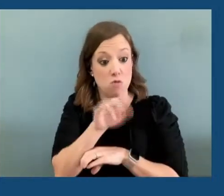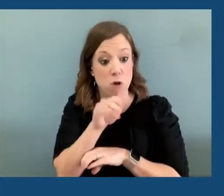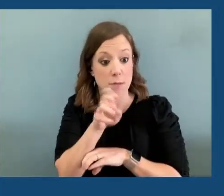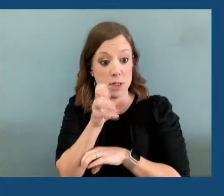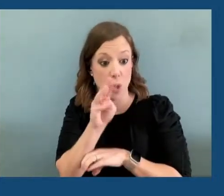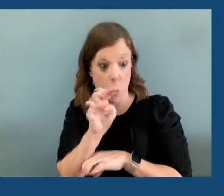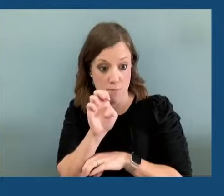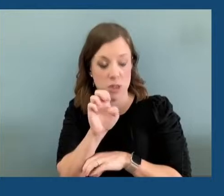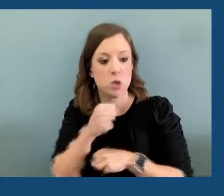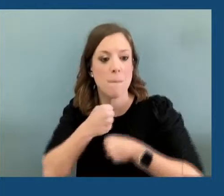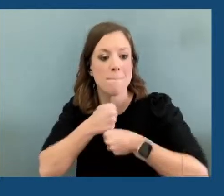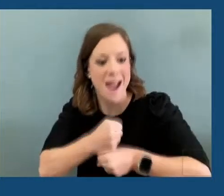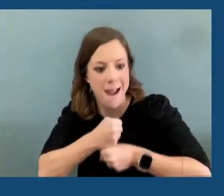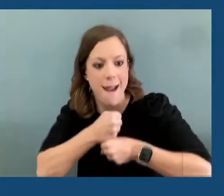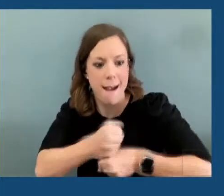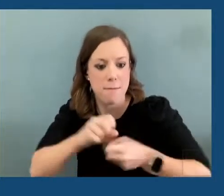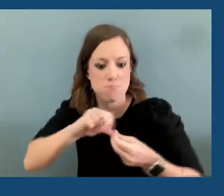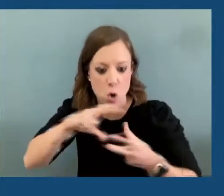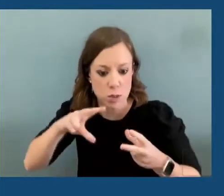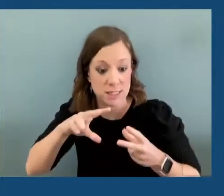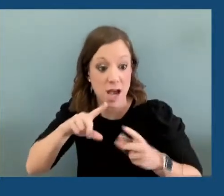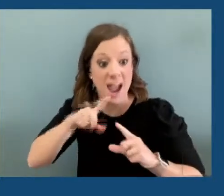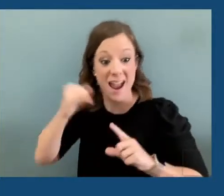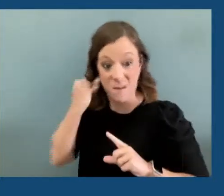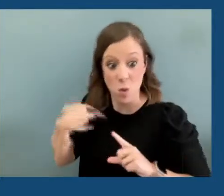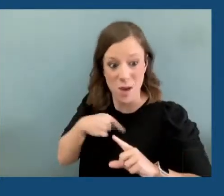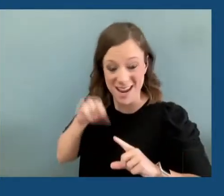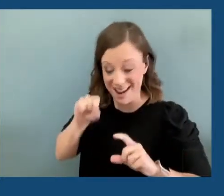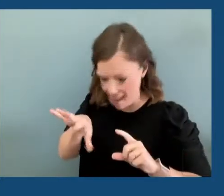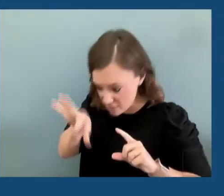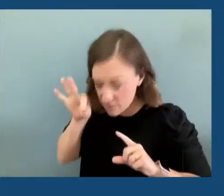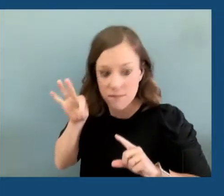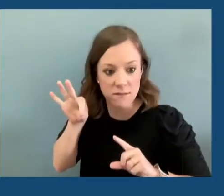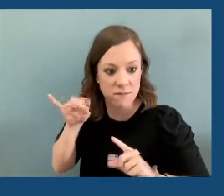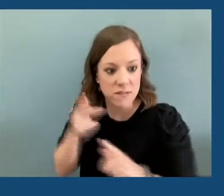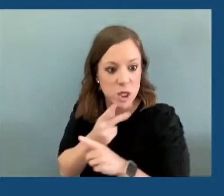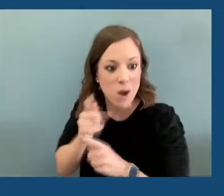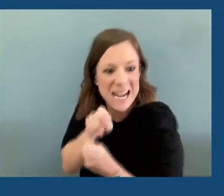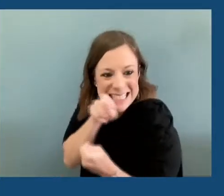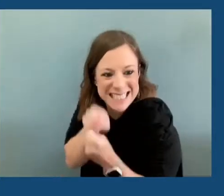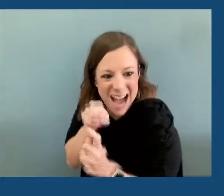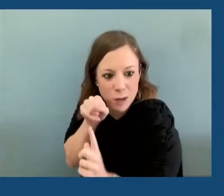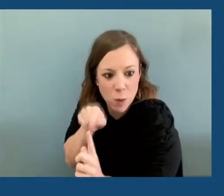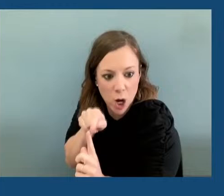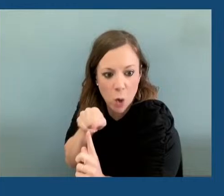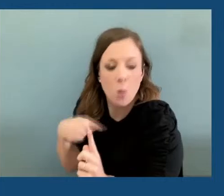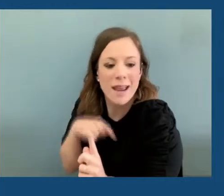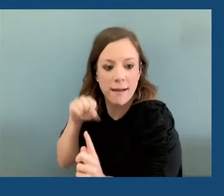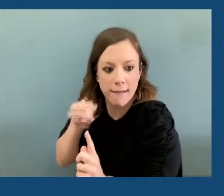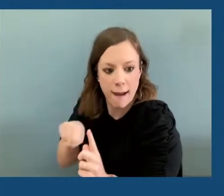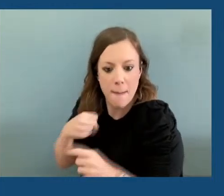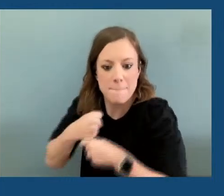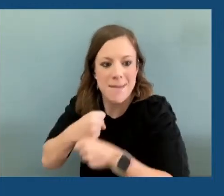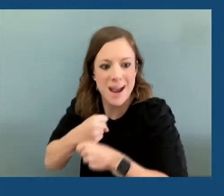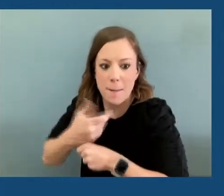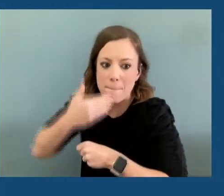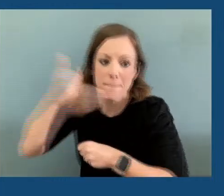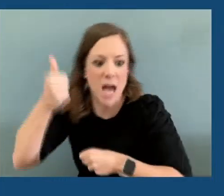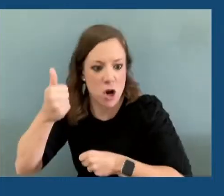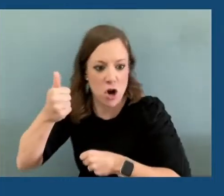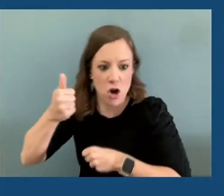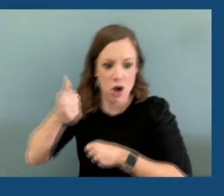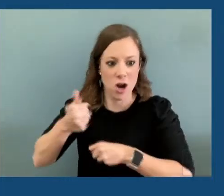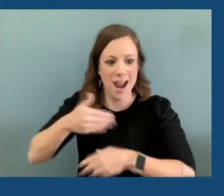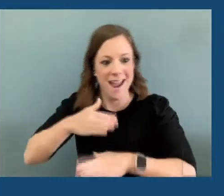the exact interaction that allows this to happen, then we could create better antivirals and possibly help prevent the